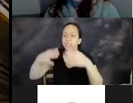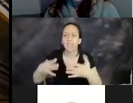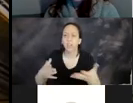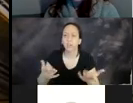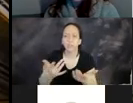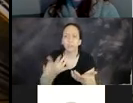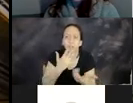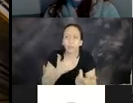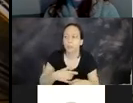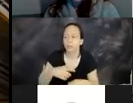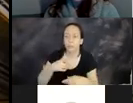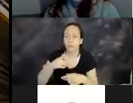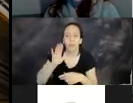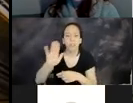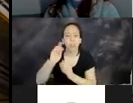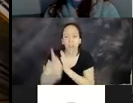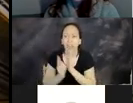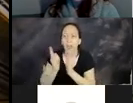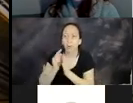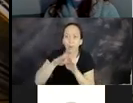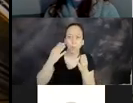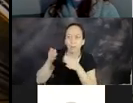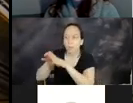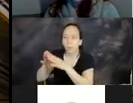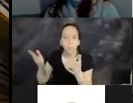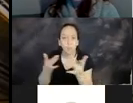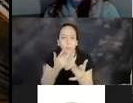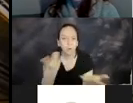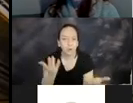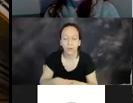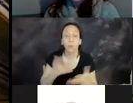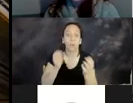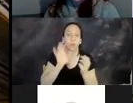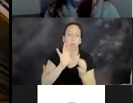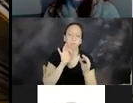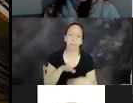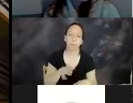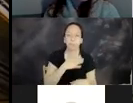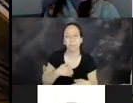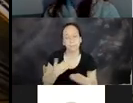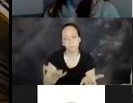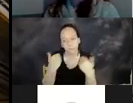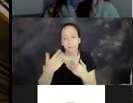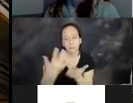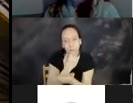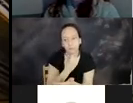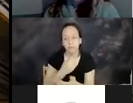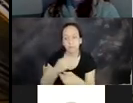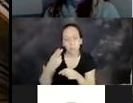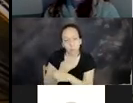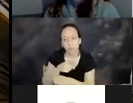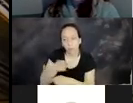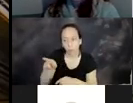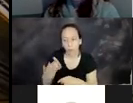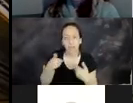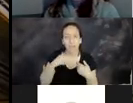be open. We're really looking for your feedback. So please feel free to use all of those options and share your insight with us.